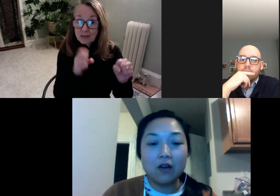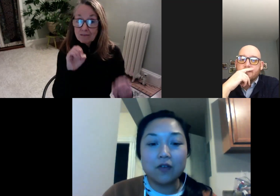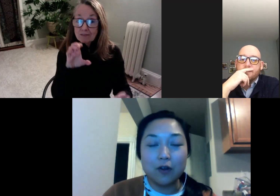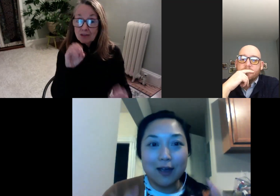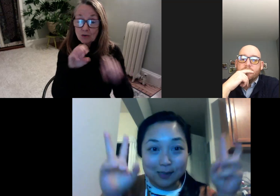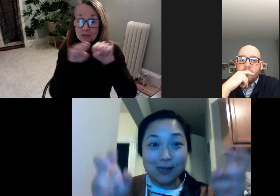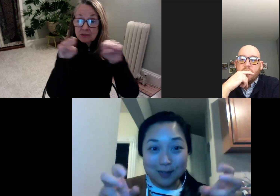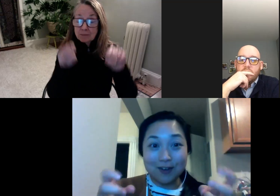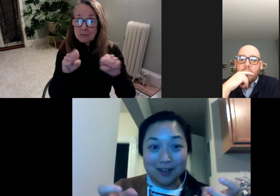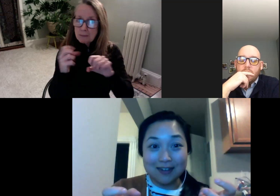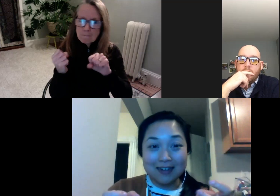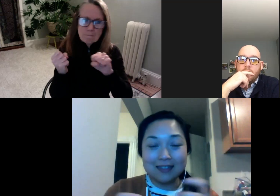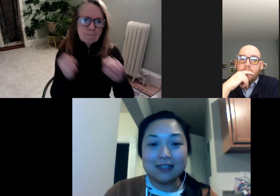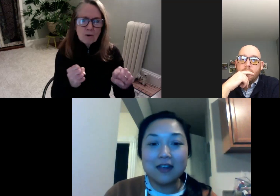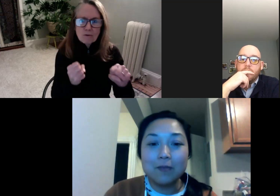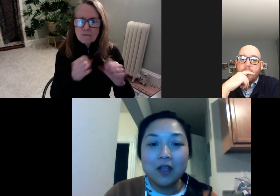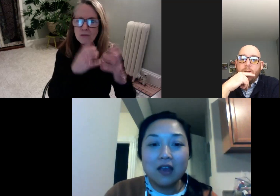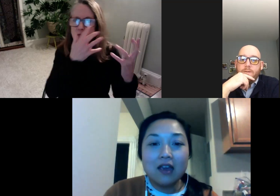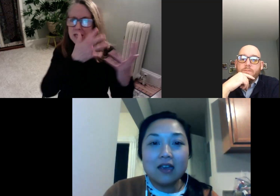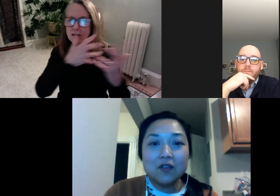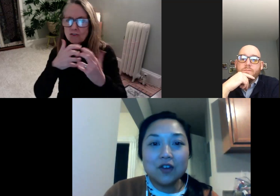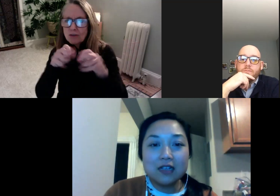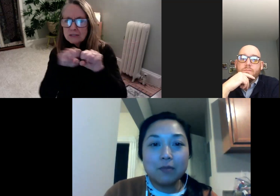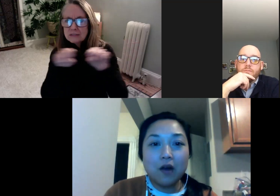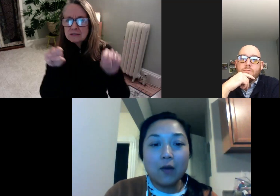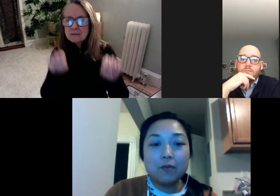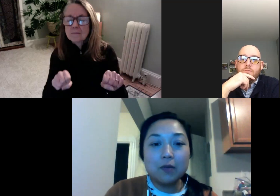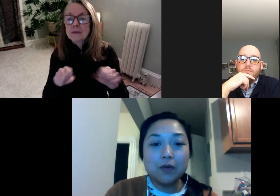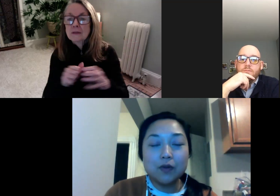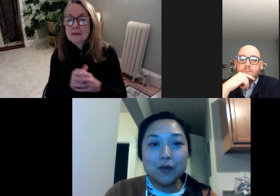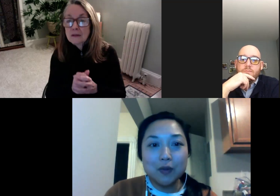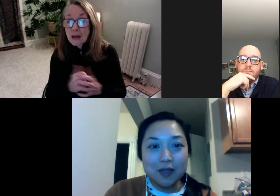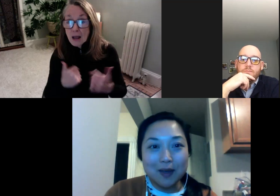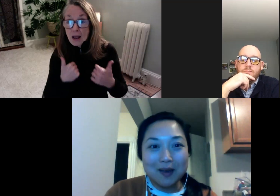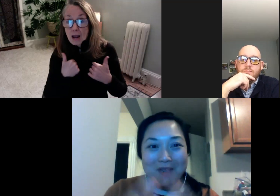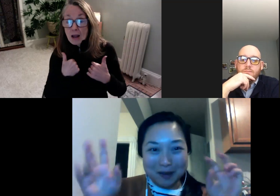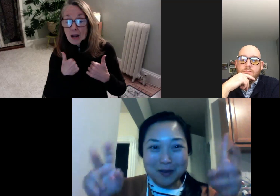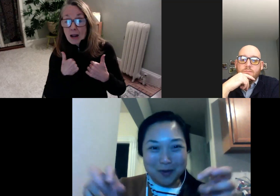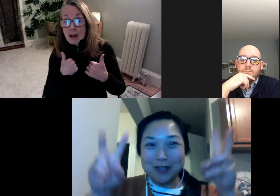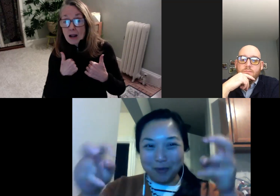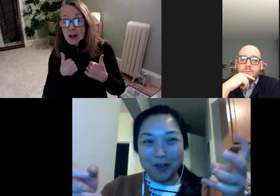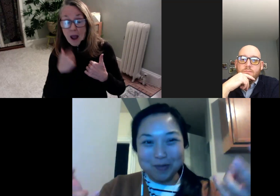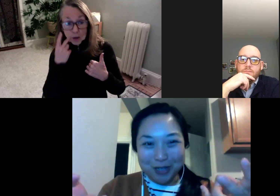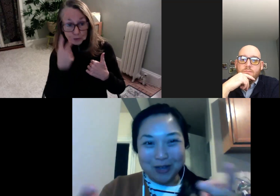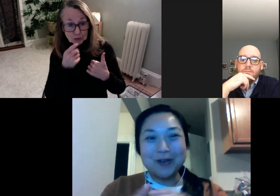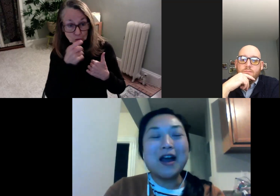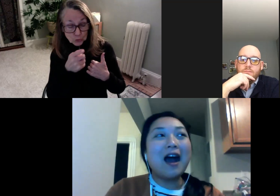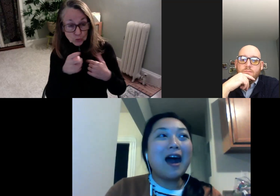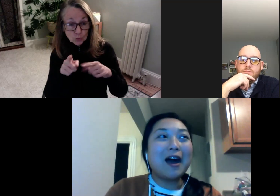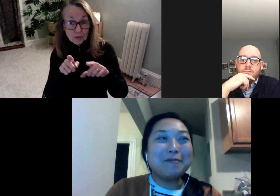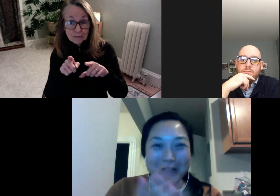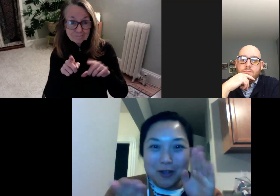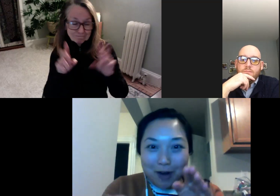unique and powerful as an integrated data system is, for example, I would be able to see you as a proverbial